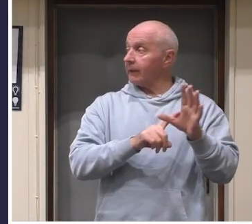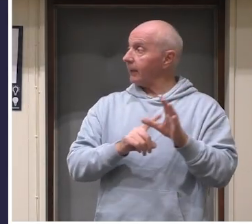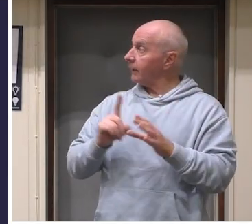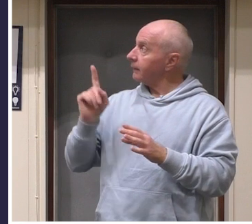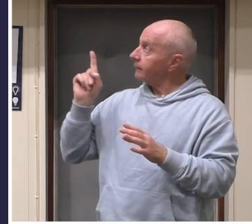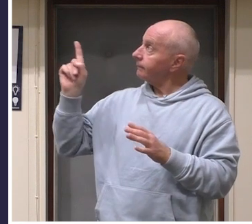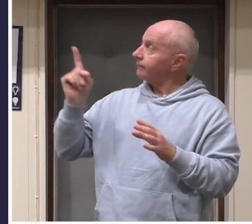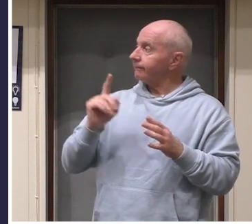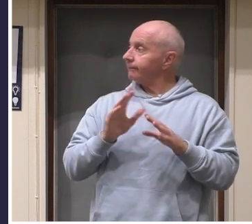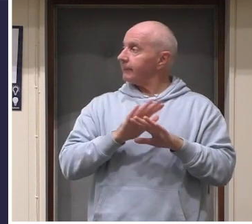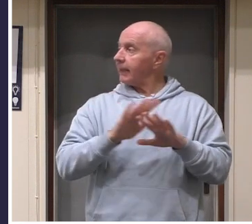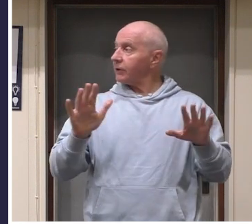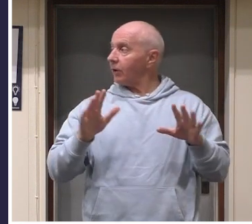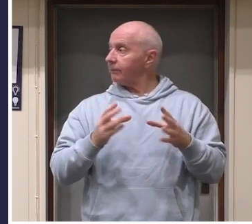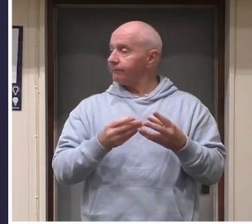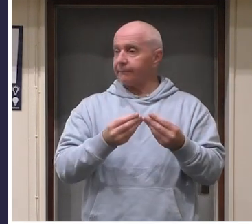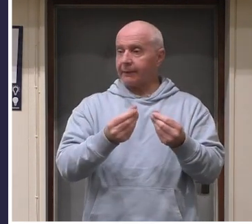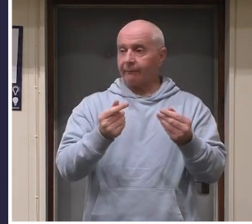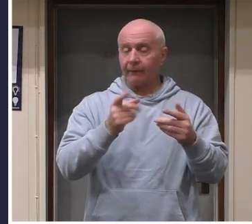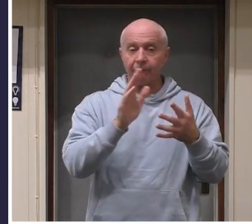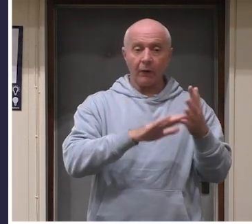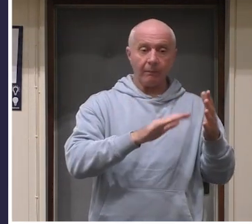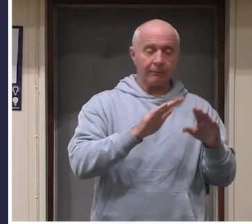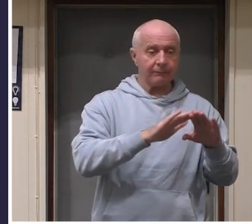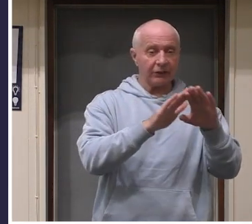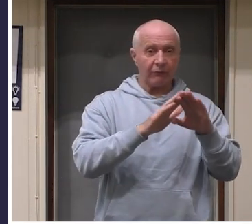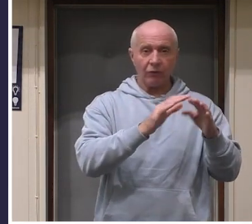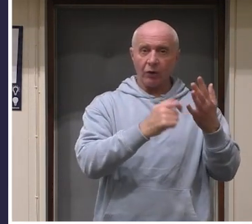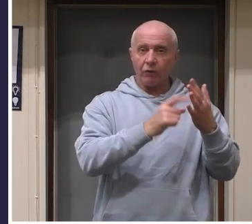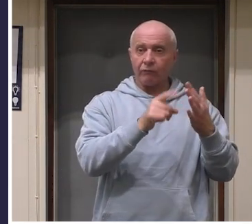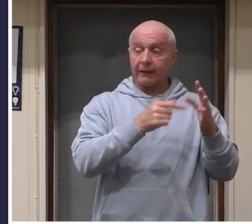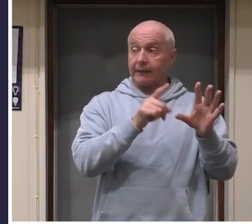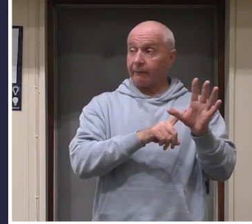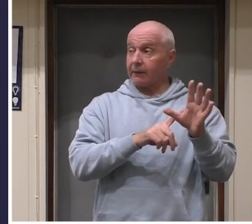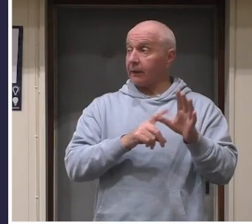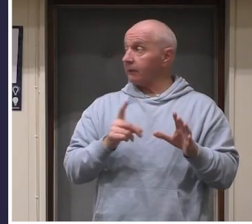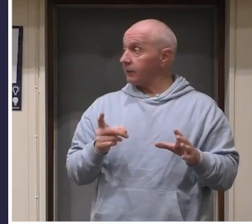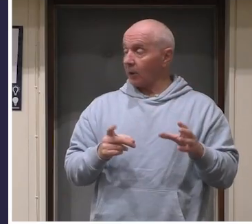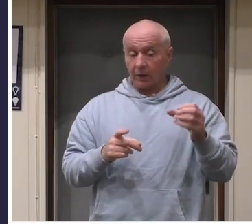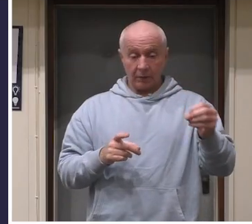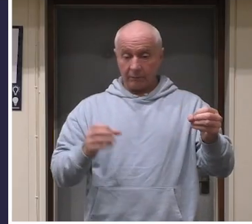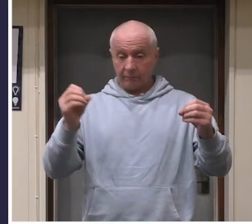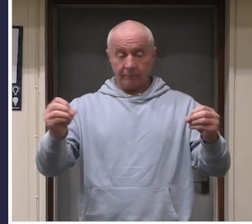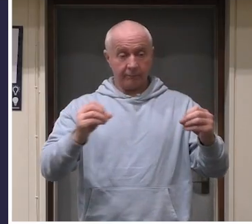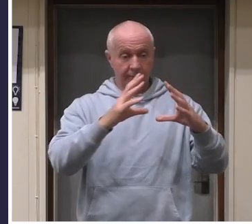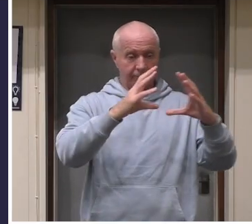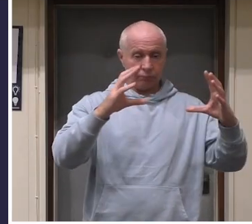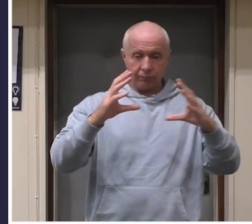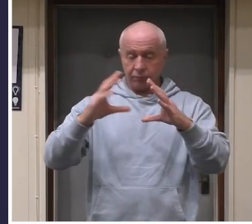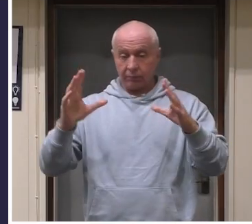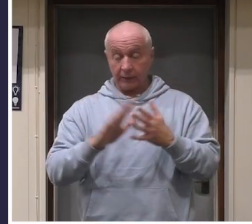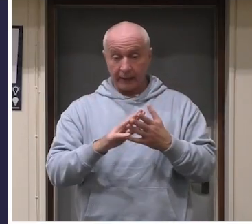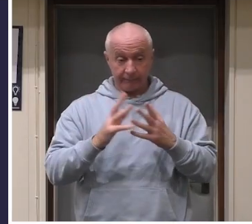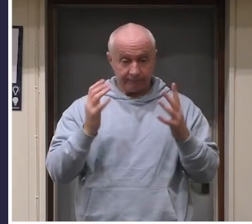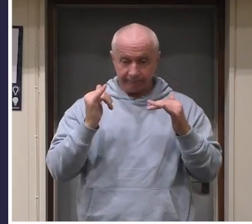a valid solution that comes out of general relativity. So if it turns out that a superposition of two massive objects can exist and you can measure